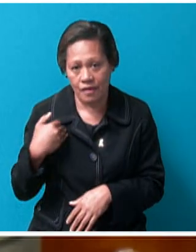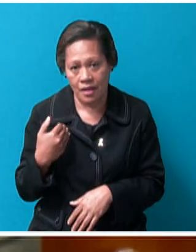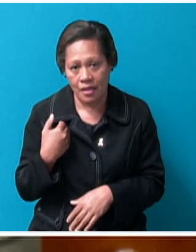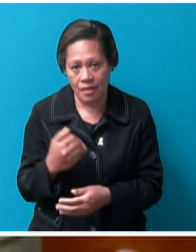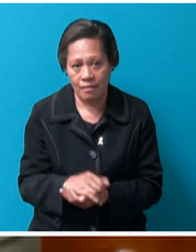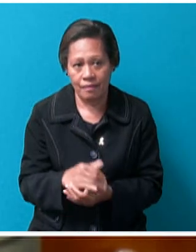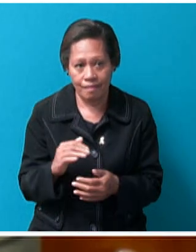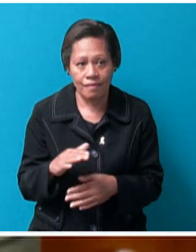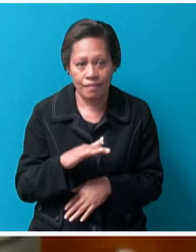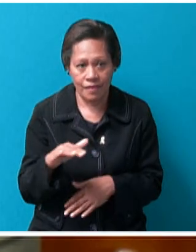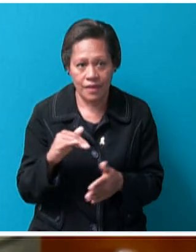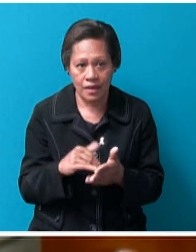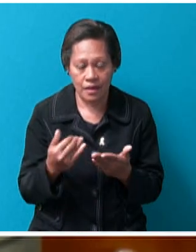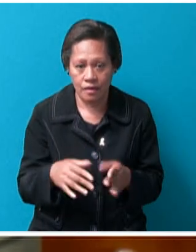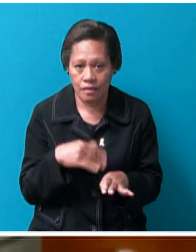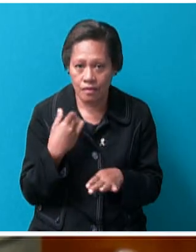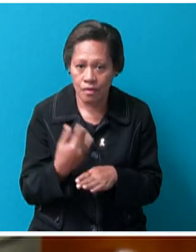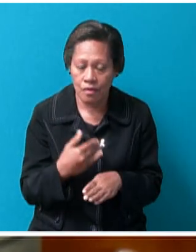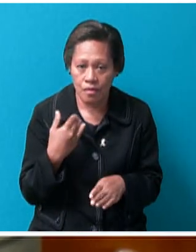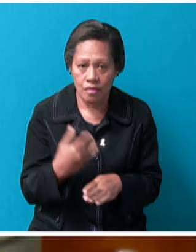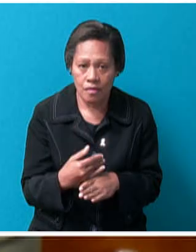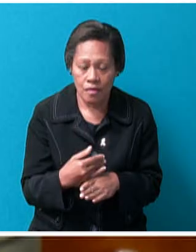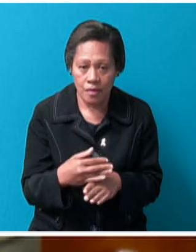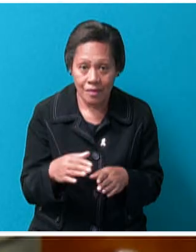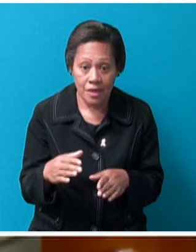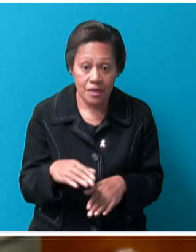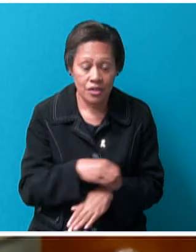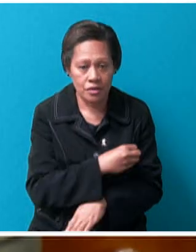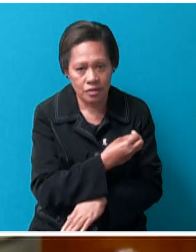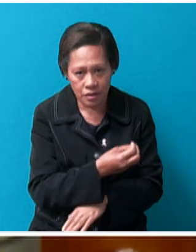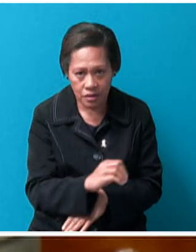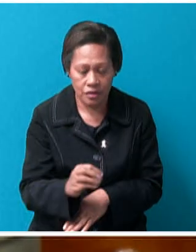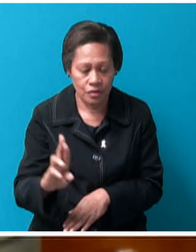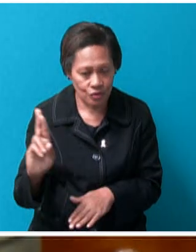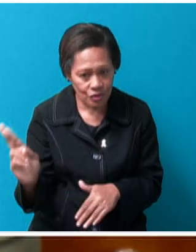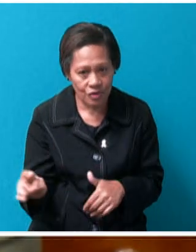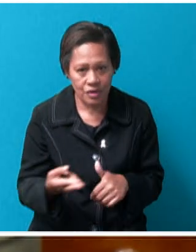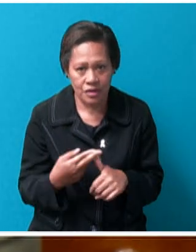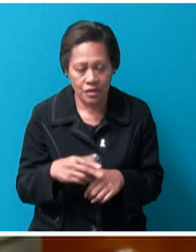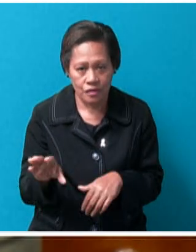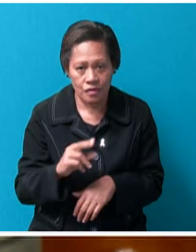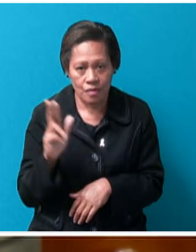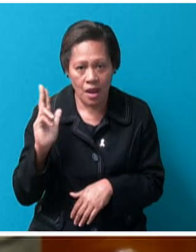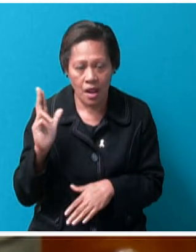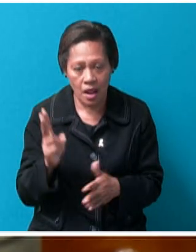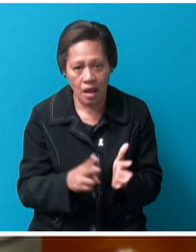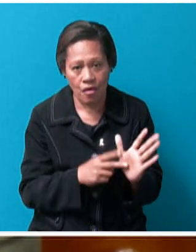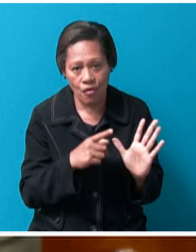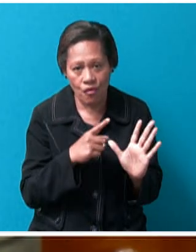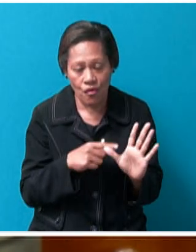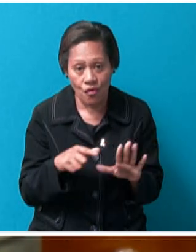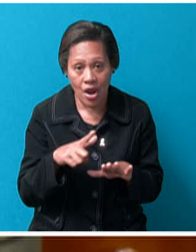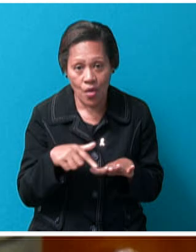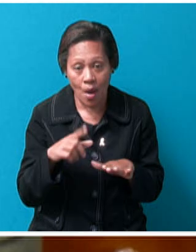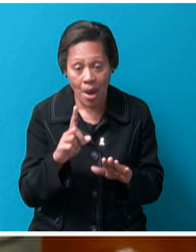are now working in our seas, Mr. Speaker, sir. They have just returned from Bonuambalau after their trip in